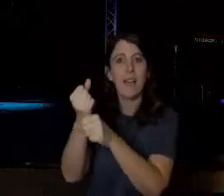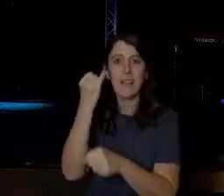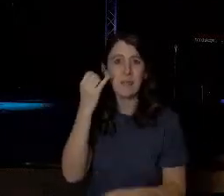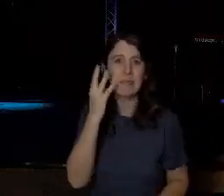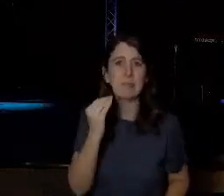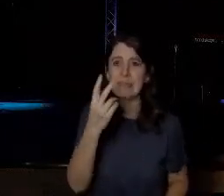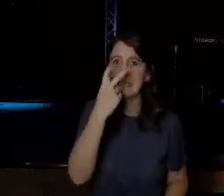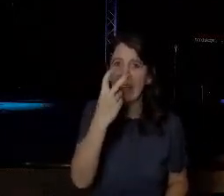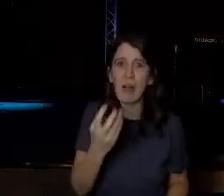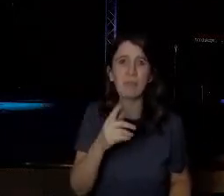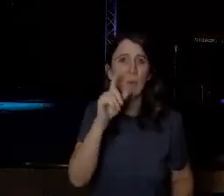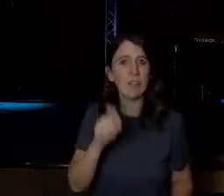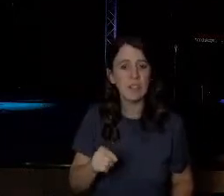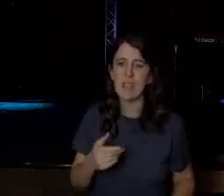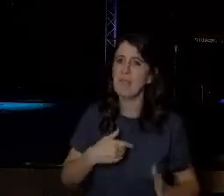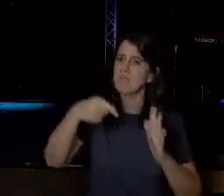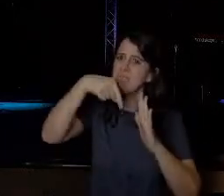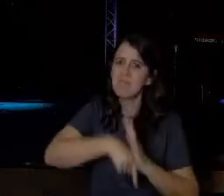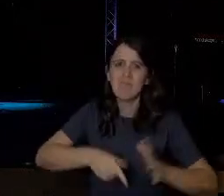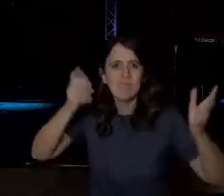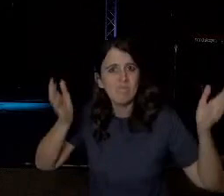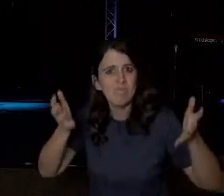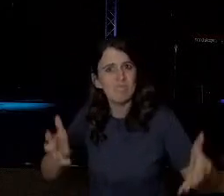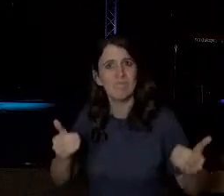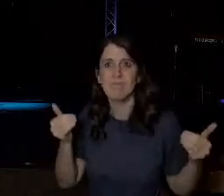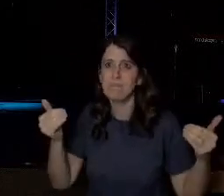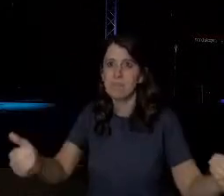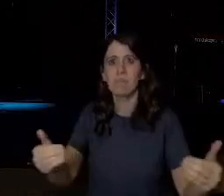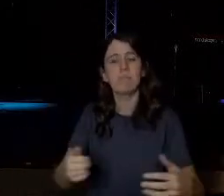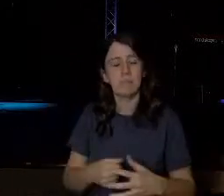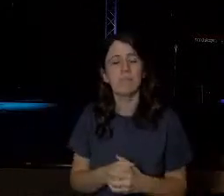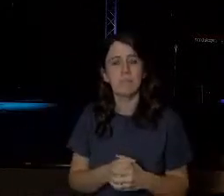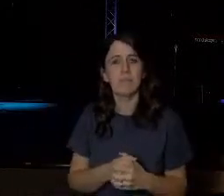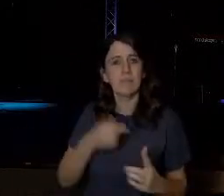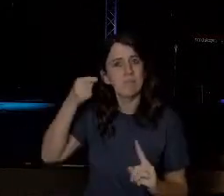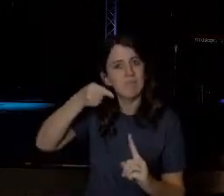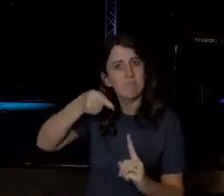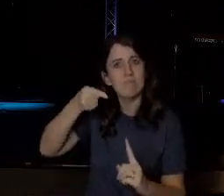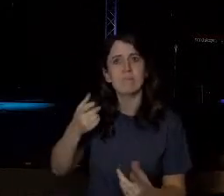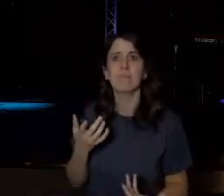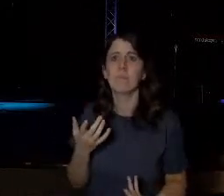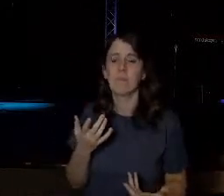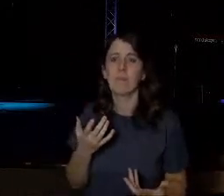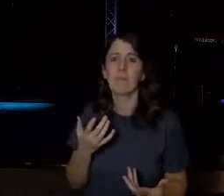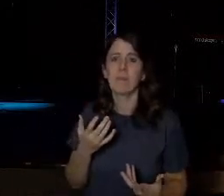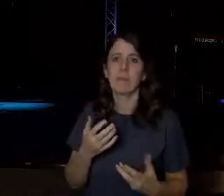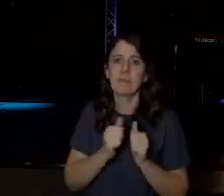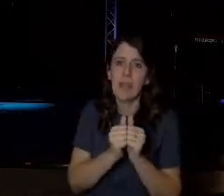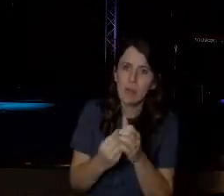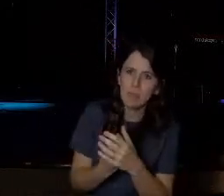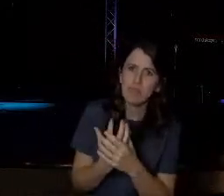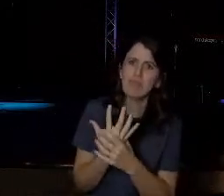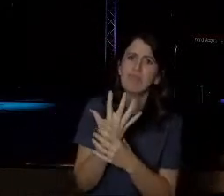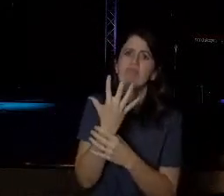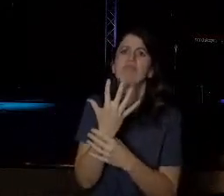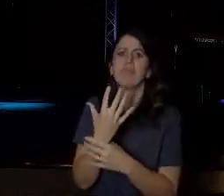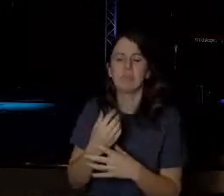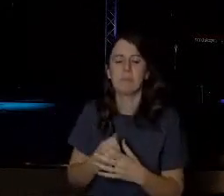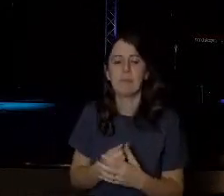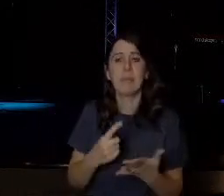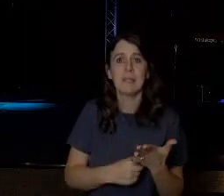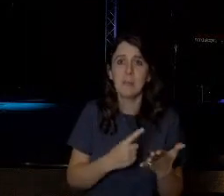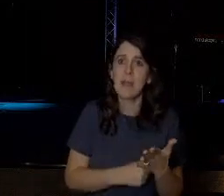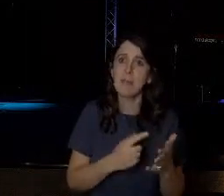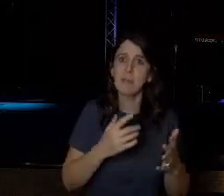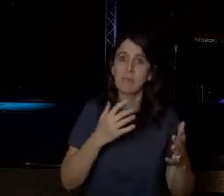doubts, if you have questions, let's have some hard conversations together, because that's really what this is all about. It's about growing together. And so there's going to be times where we